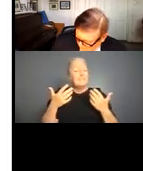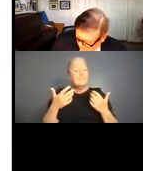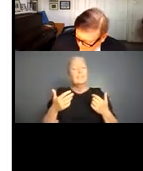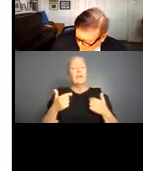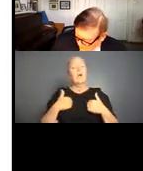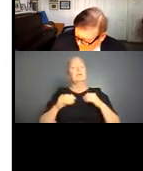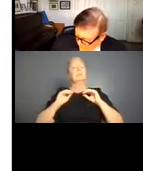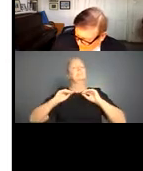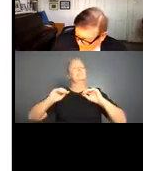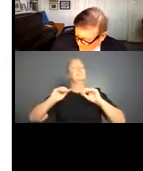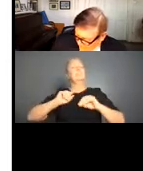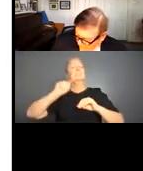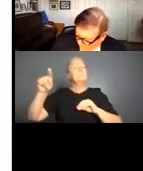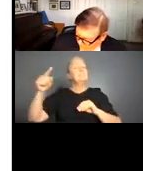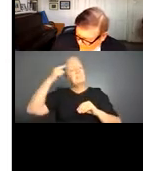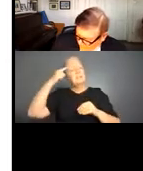physical classroom.